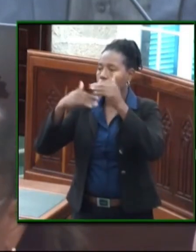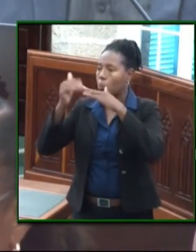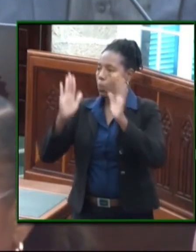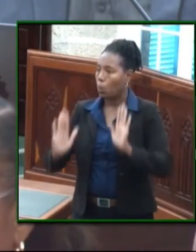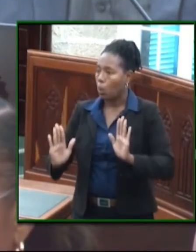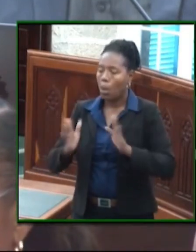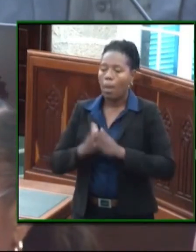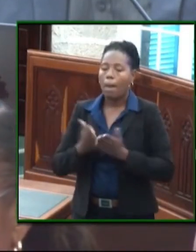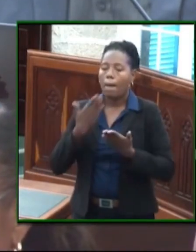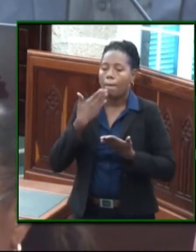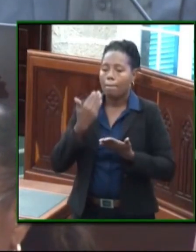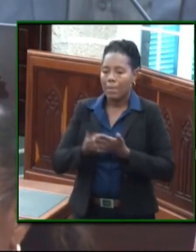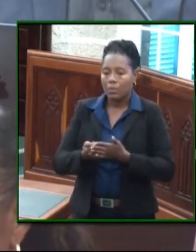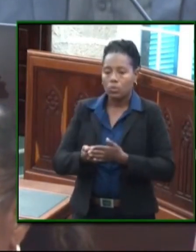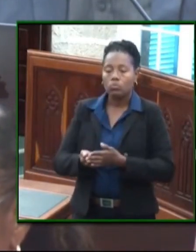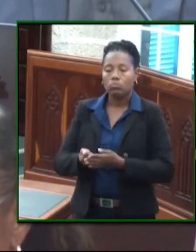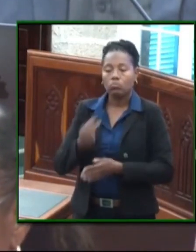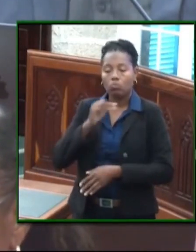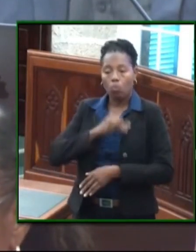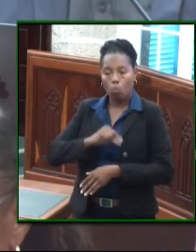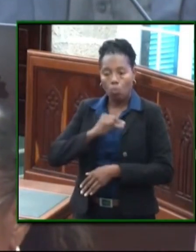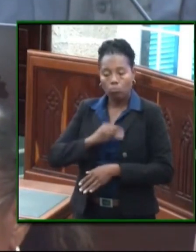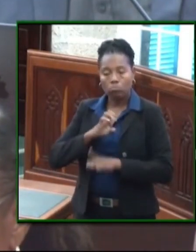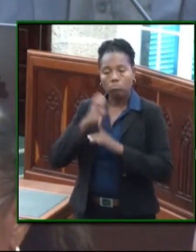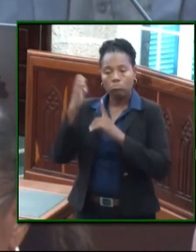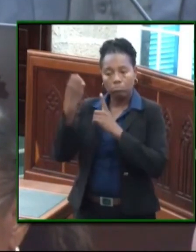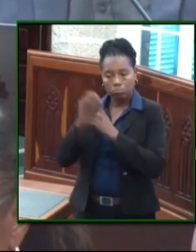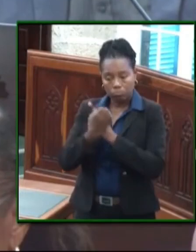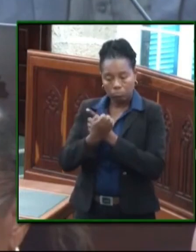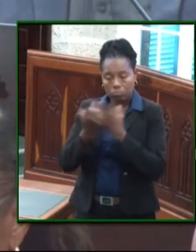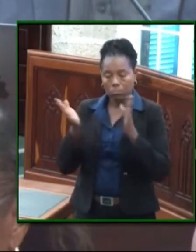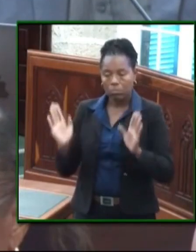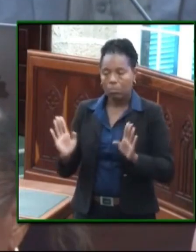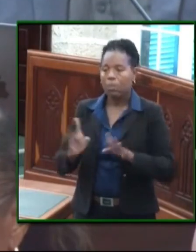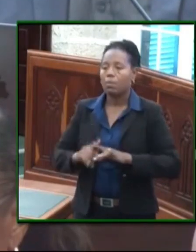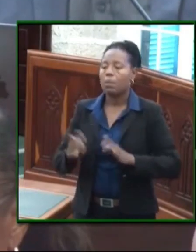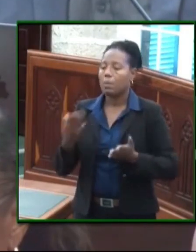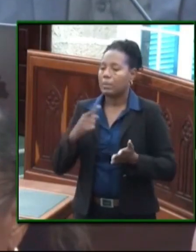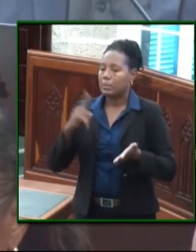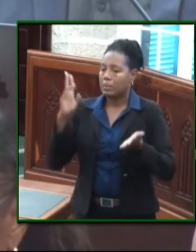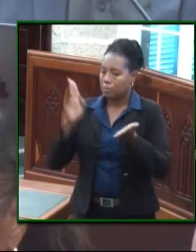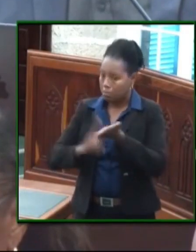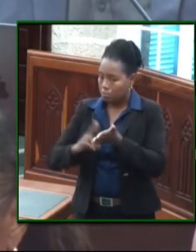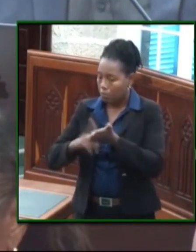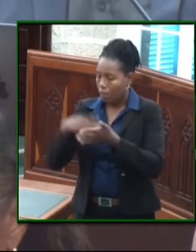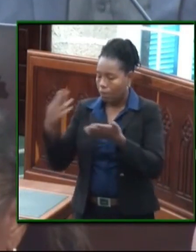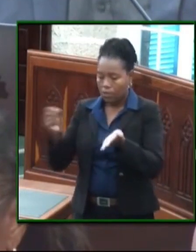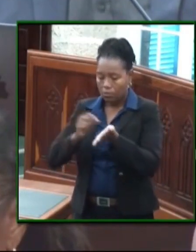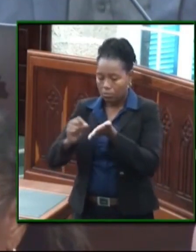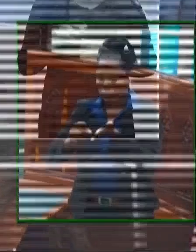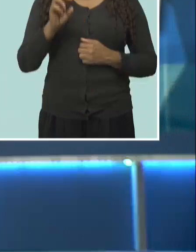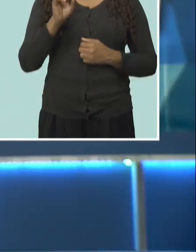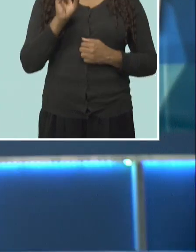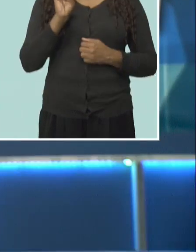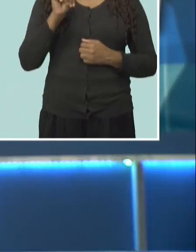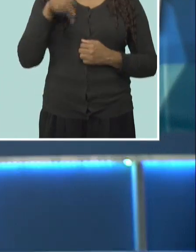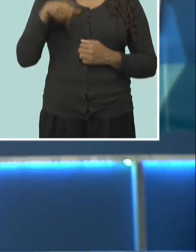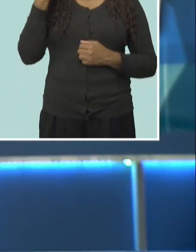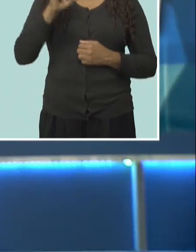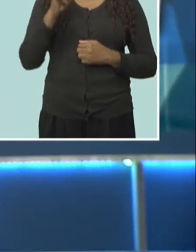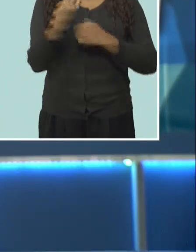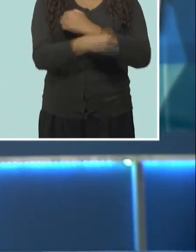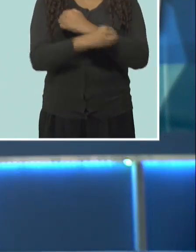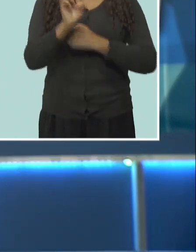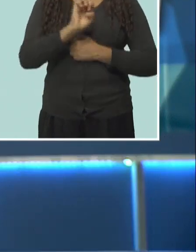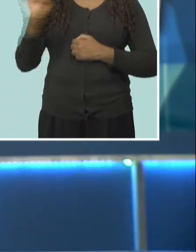more better quality and environment. But yes, we've gotten that commitment and we've signed off on that donor letter. MP